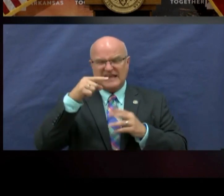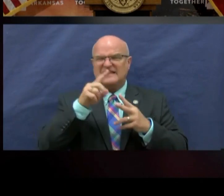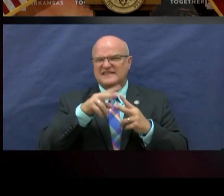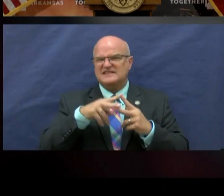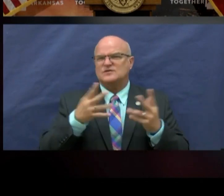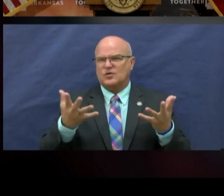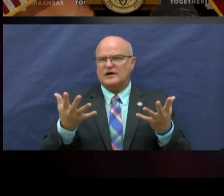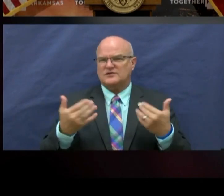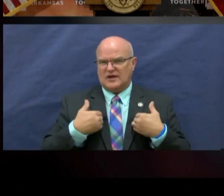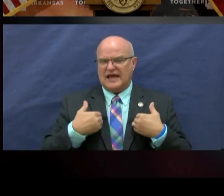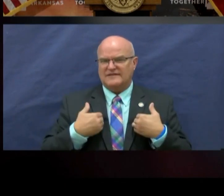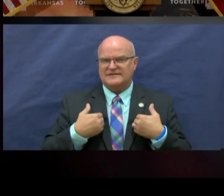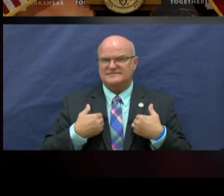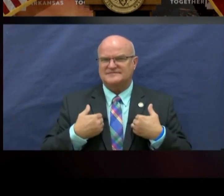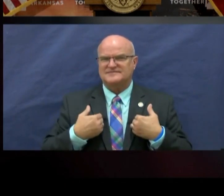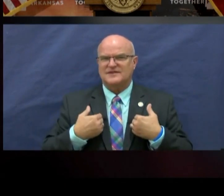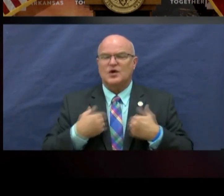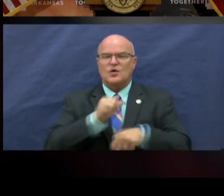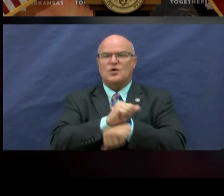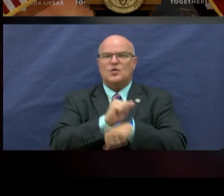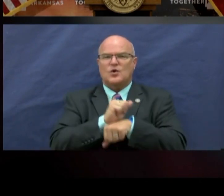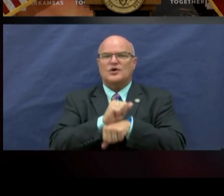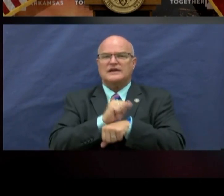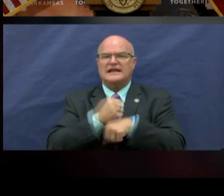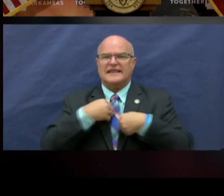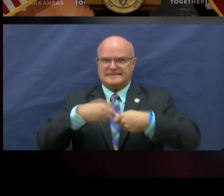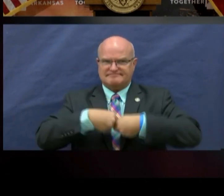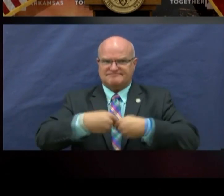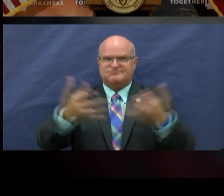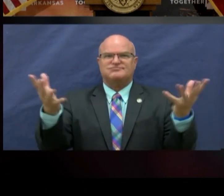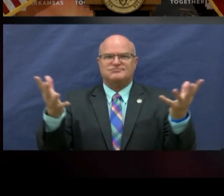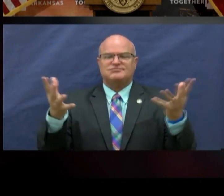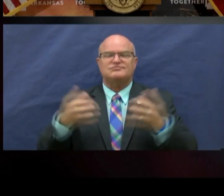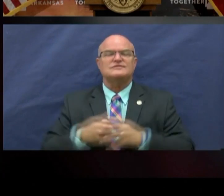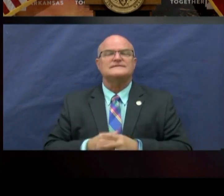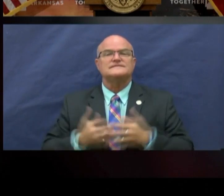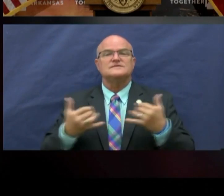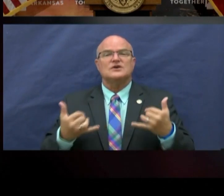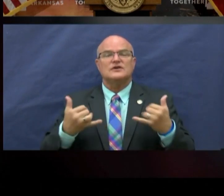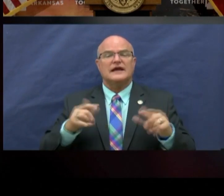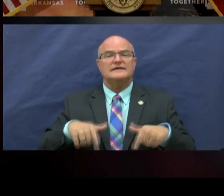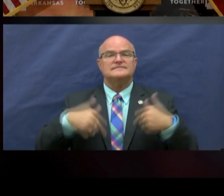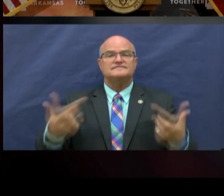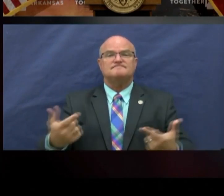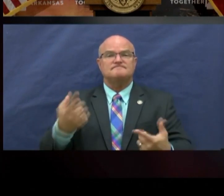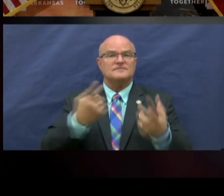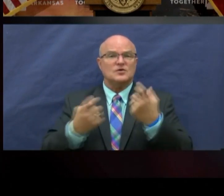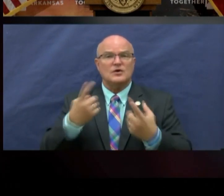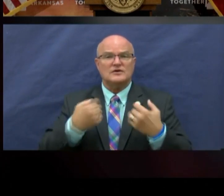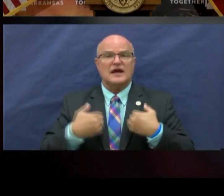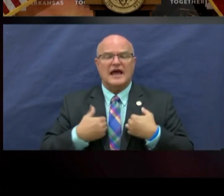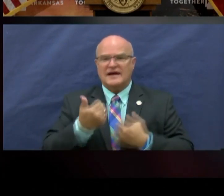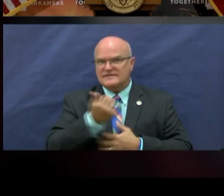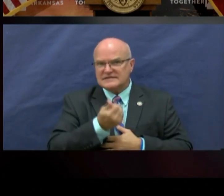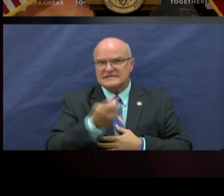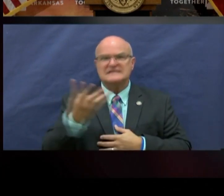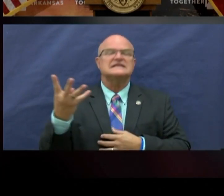ones. But thank you for working to get those out. With that, we'll turn it over for questions, and we have a number